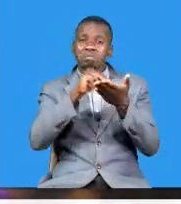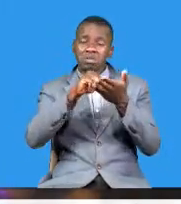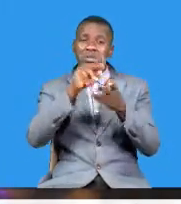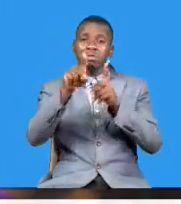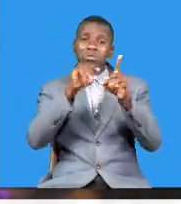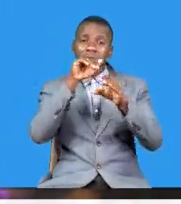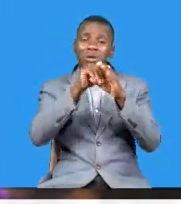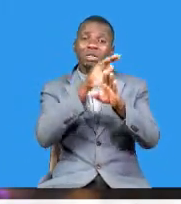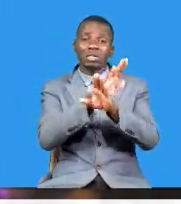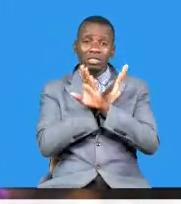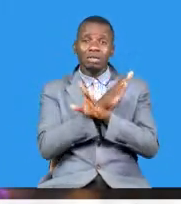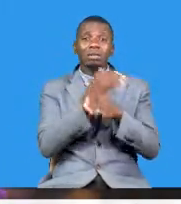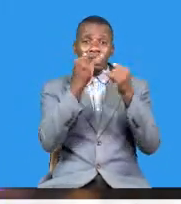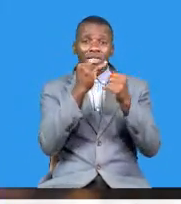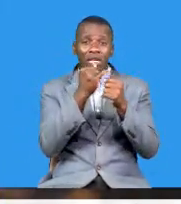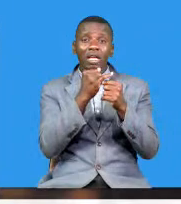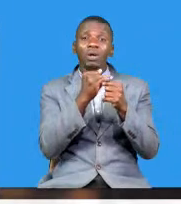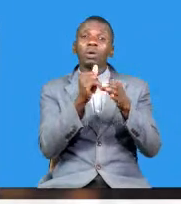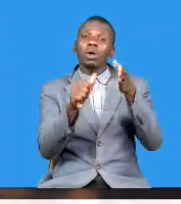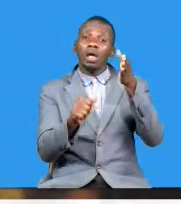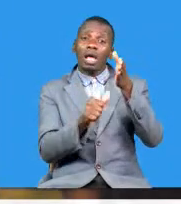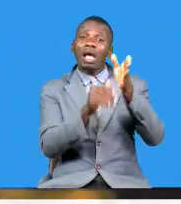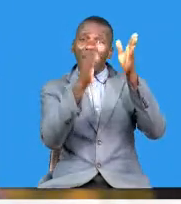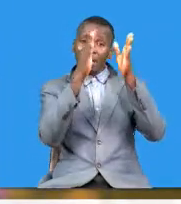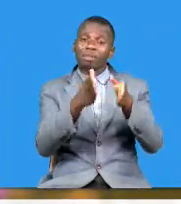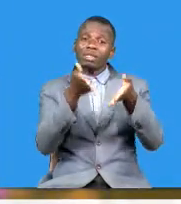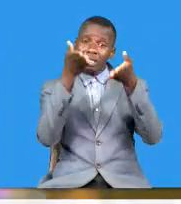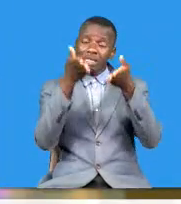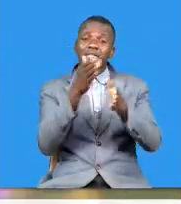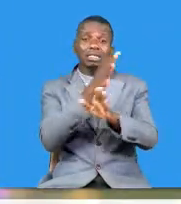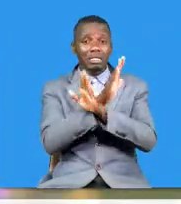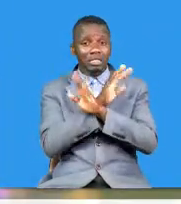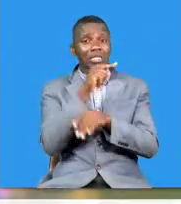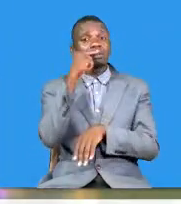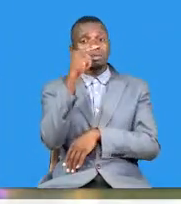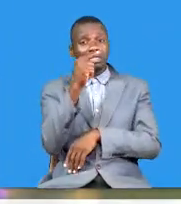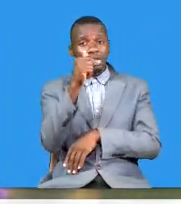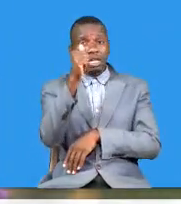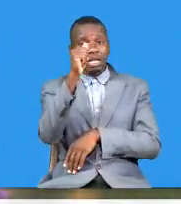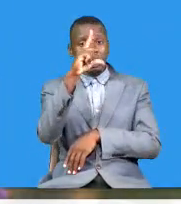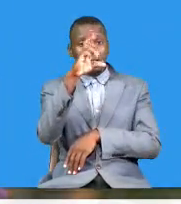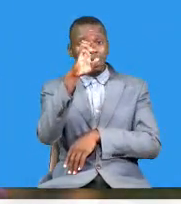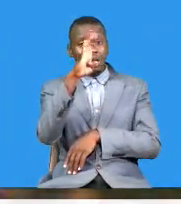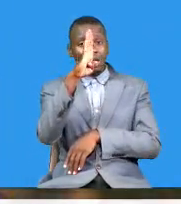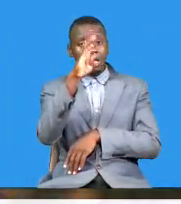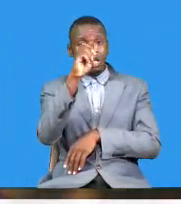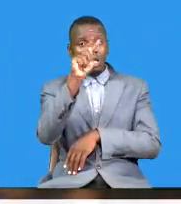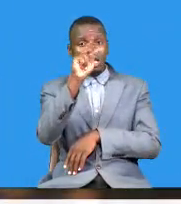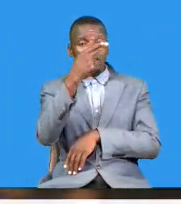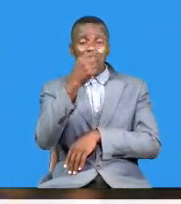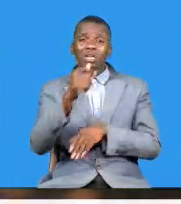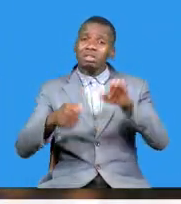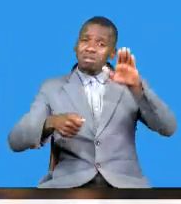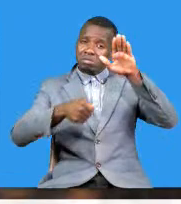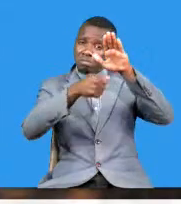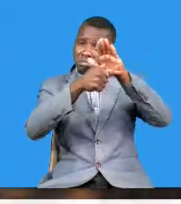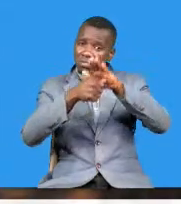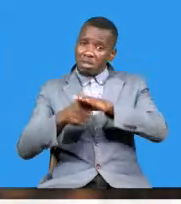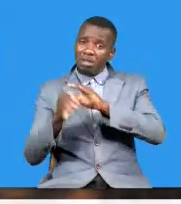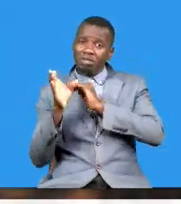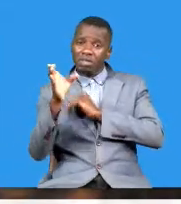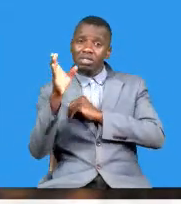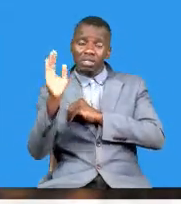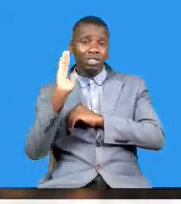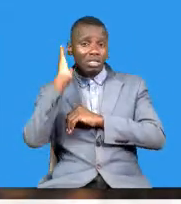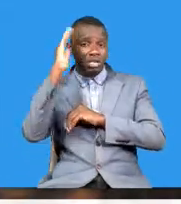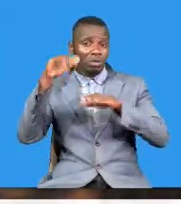to Zambia, Johan Halleborg, said the private sector will lead the program to provide clean